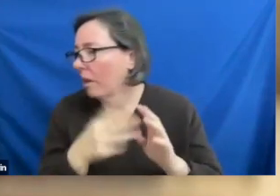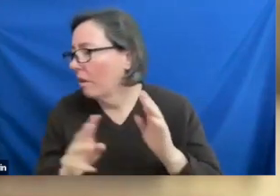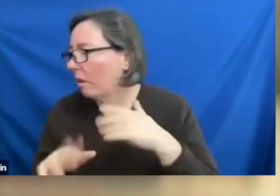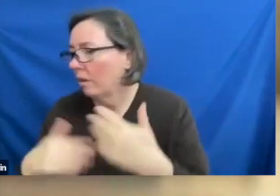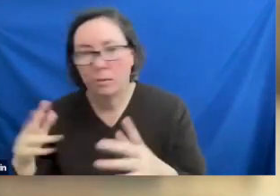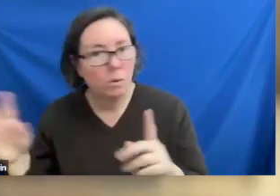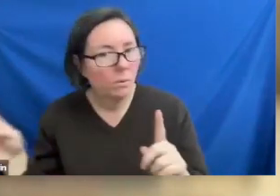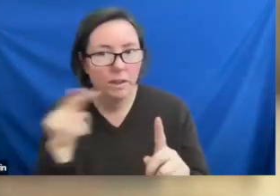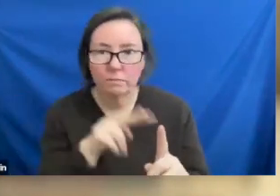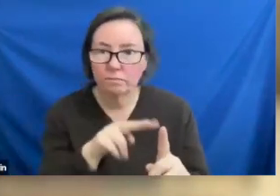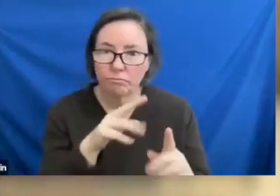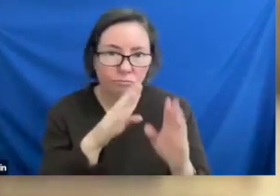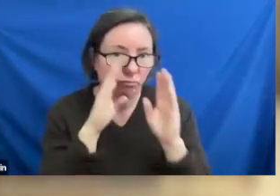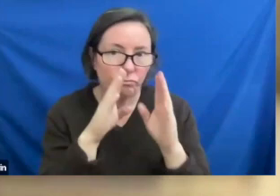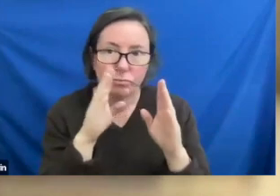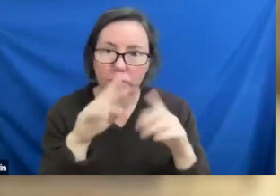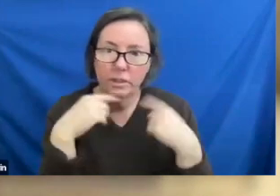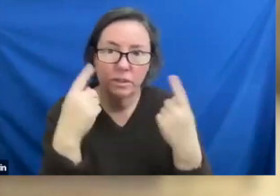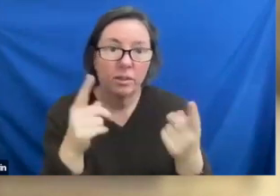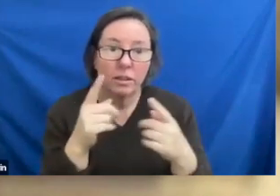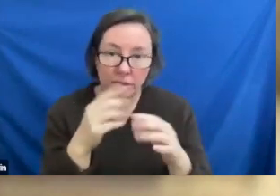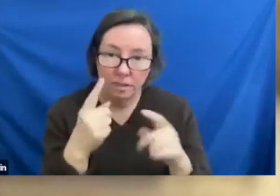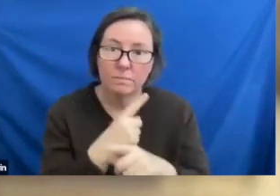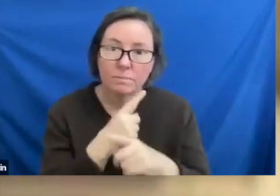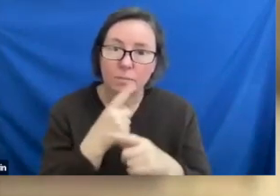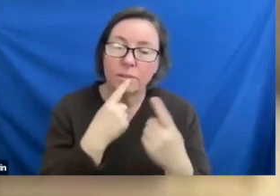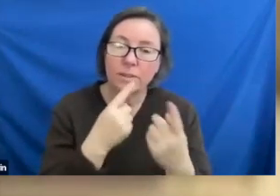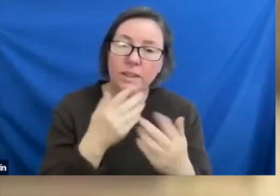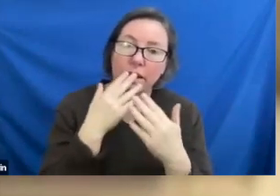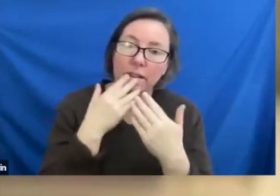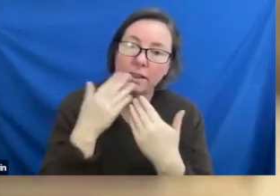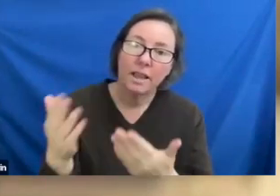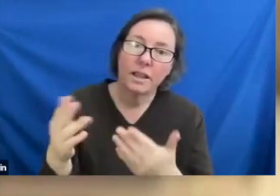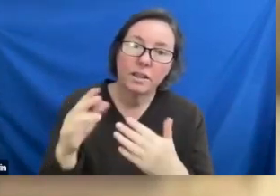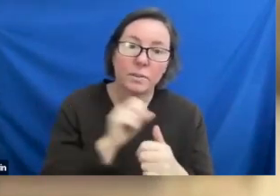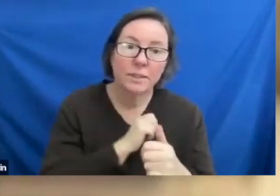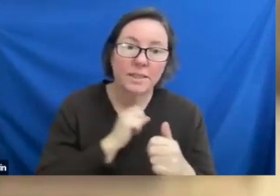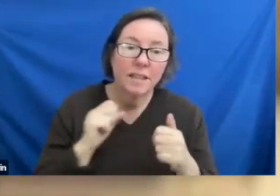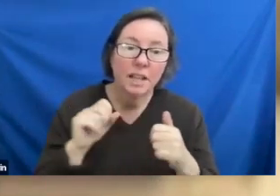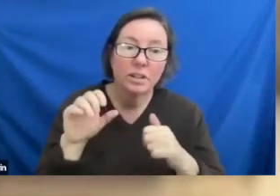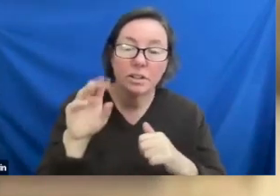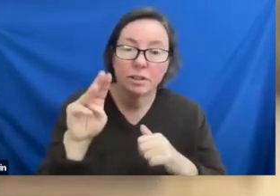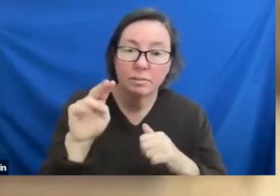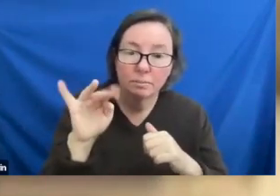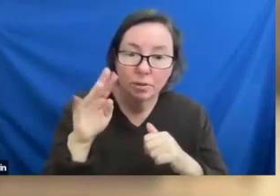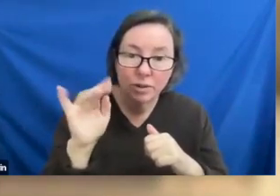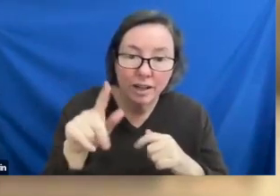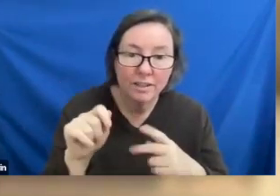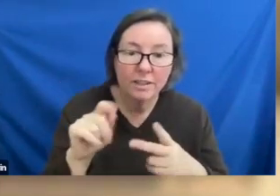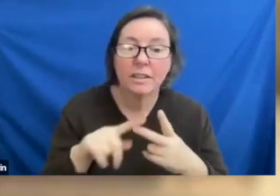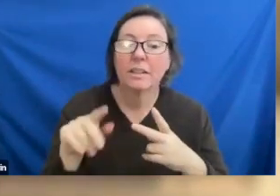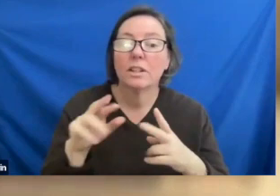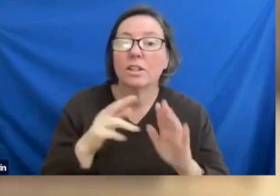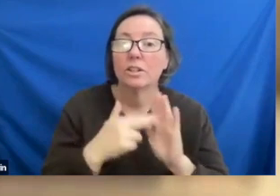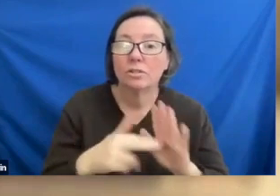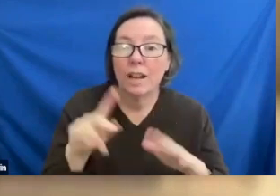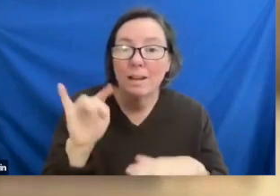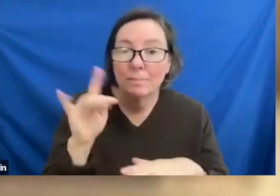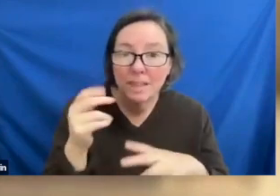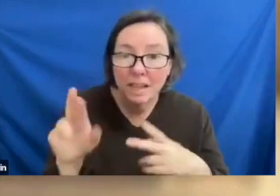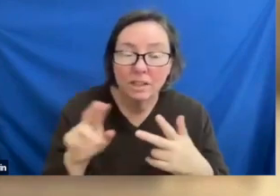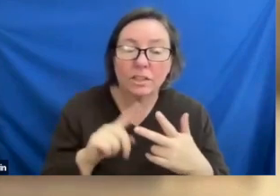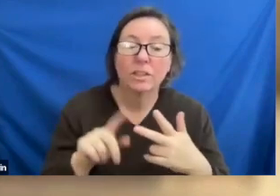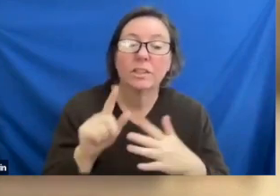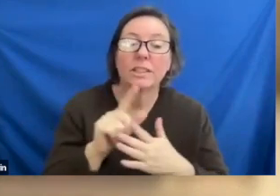do think it is appropriate to say out loud a thank you to Senator Miranda, Representative Tyler, Councilor